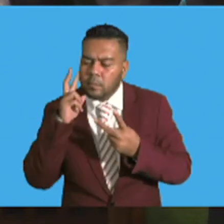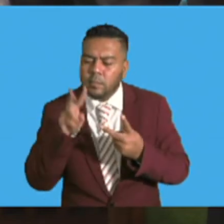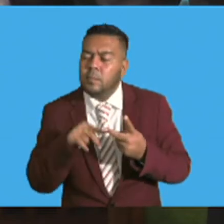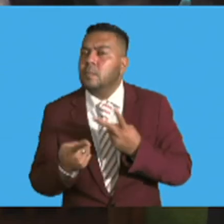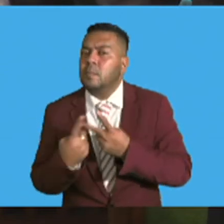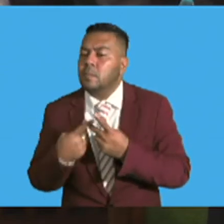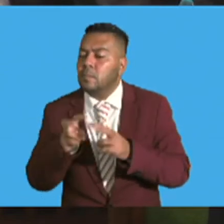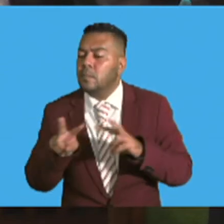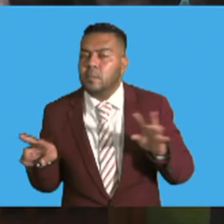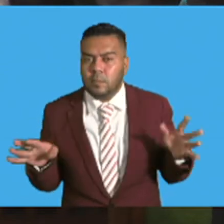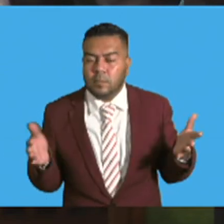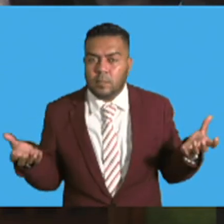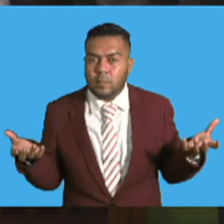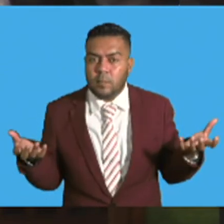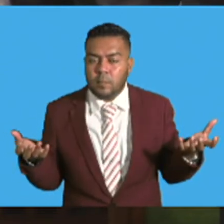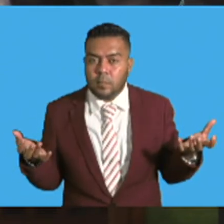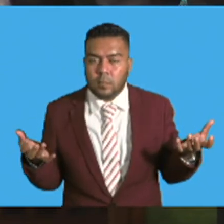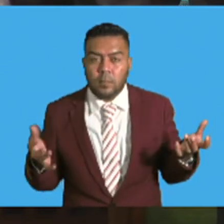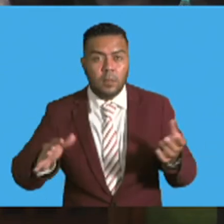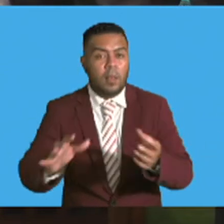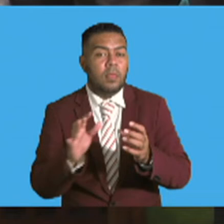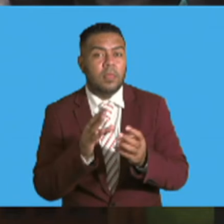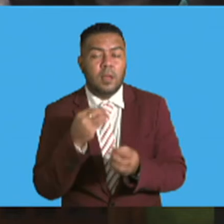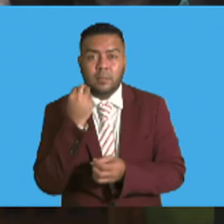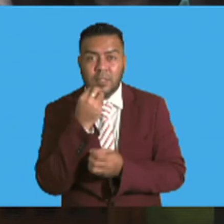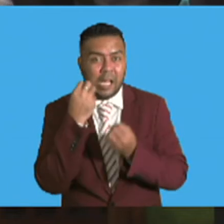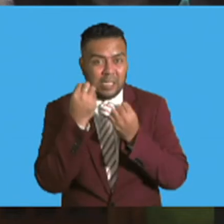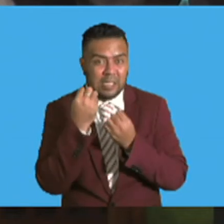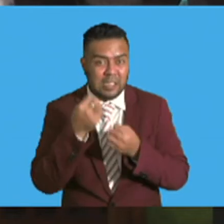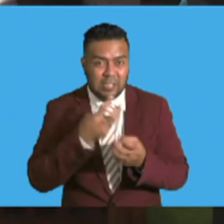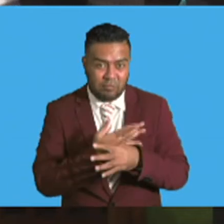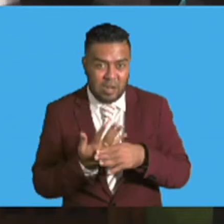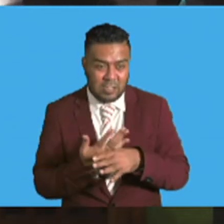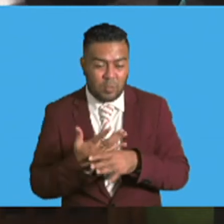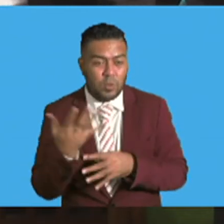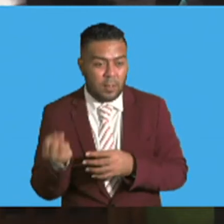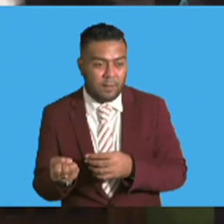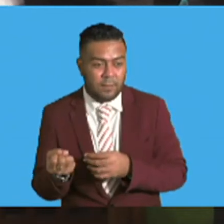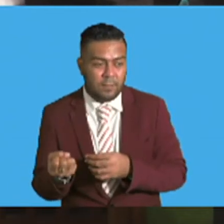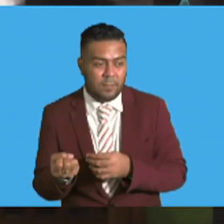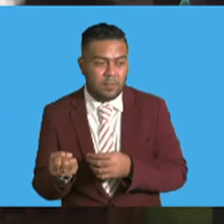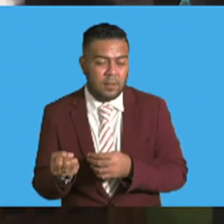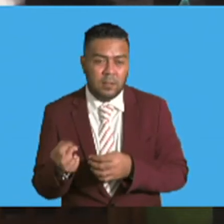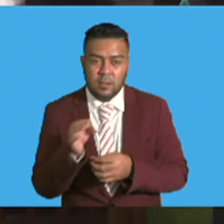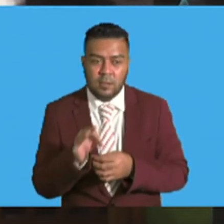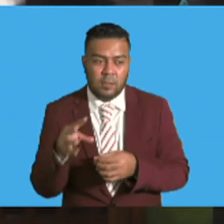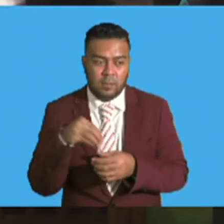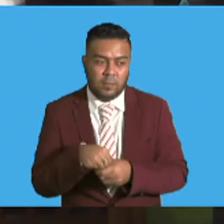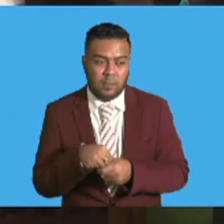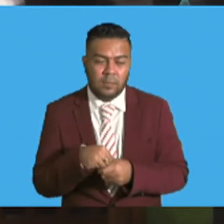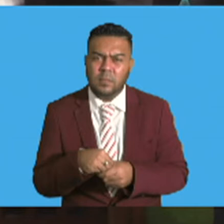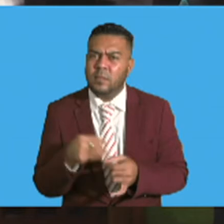source. At the moment, the pasture that we have around the country are in paddock pasture, which has got